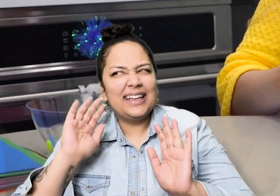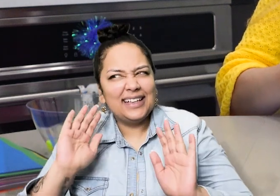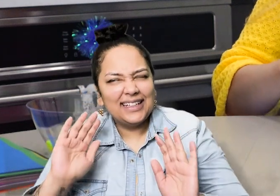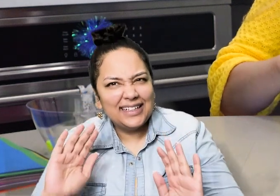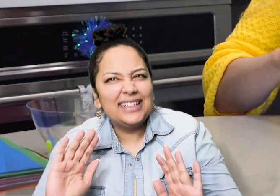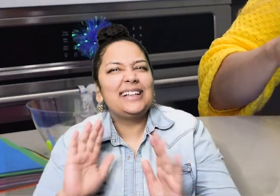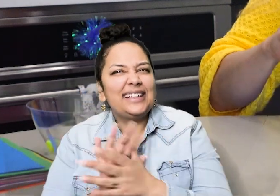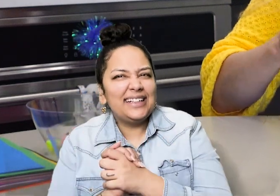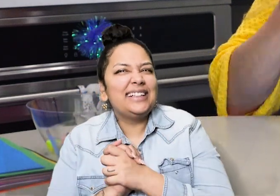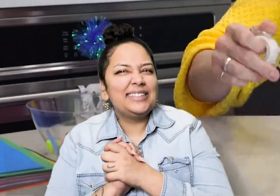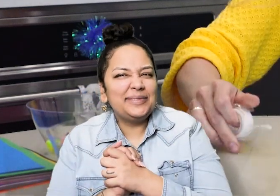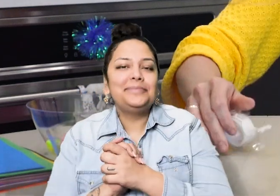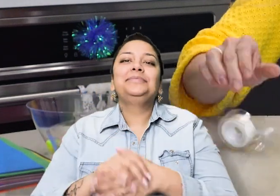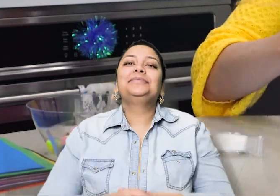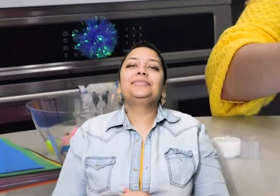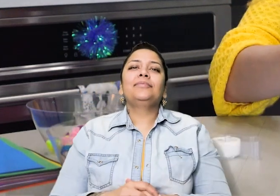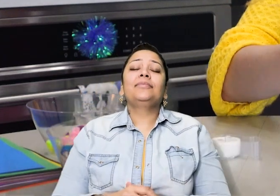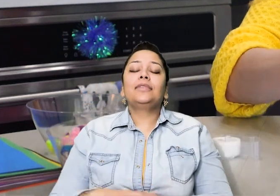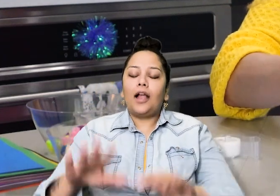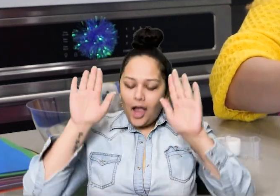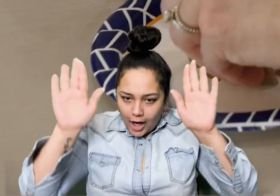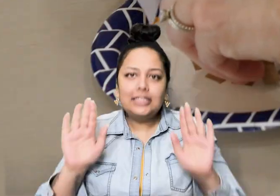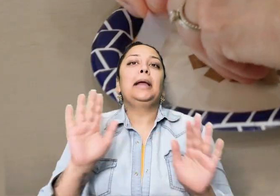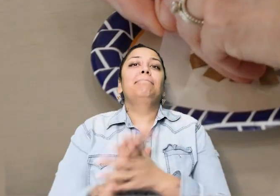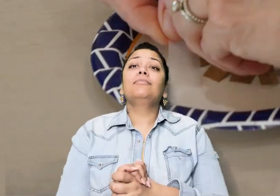this craft, I think.